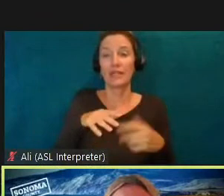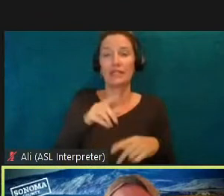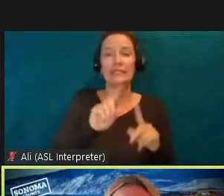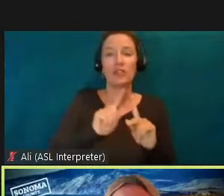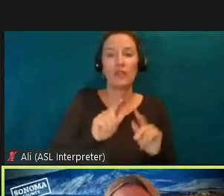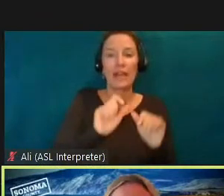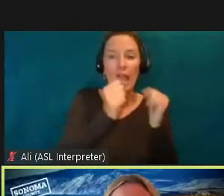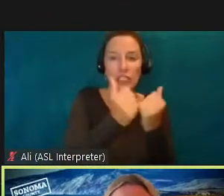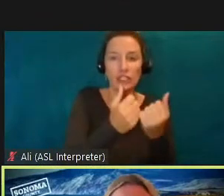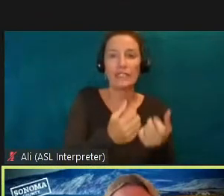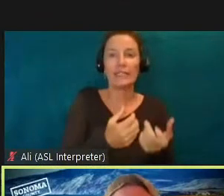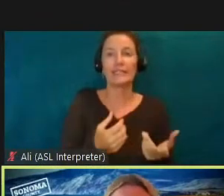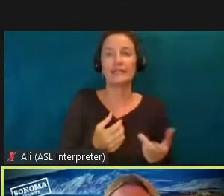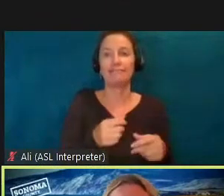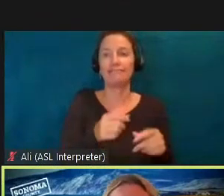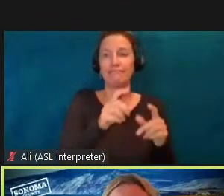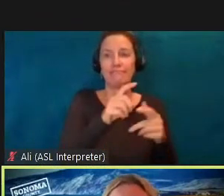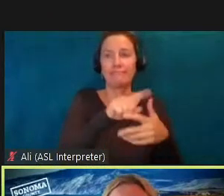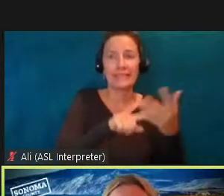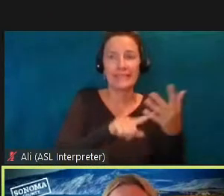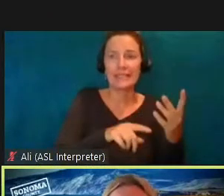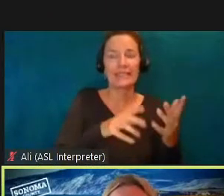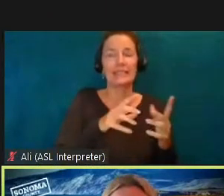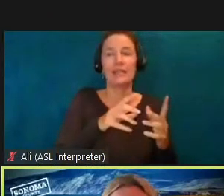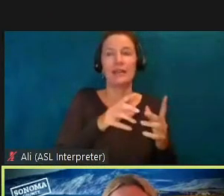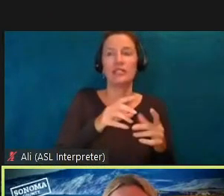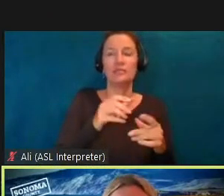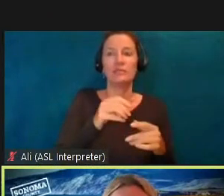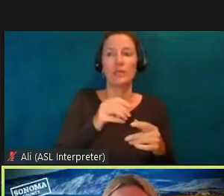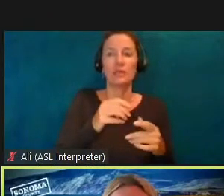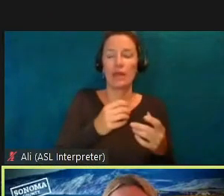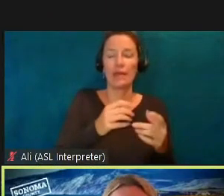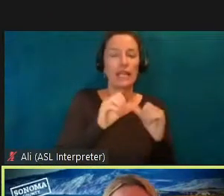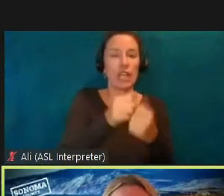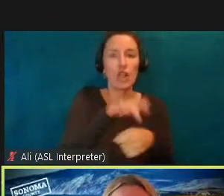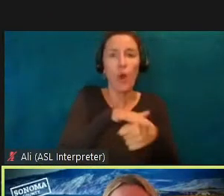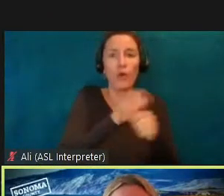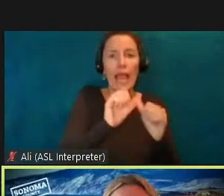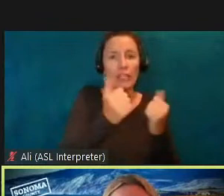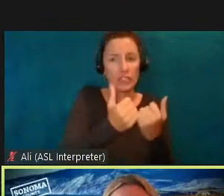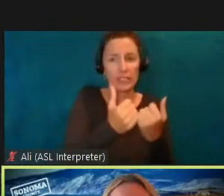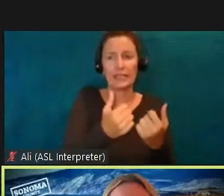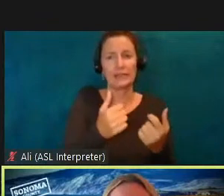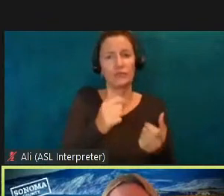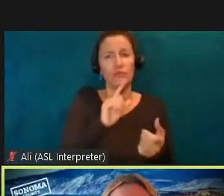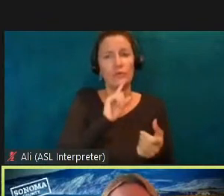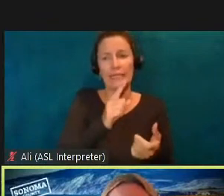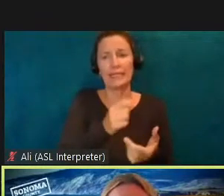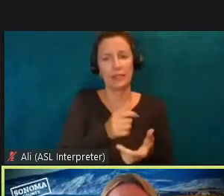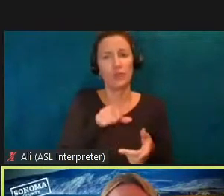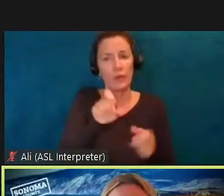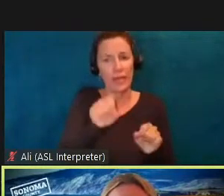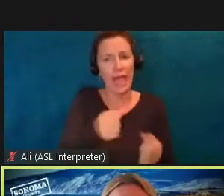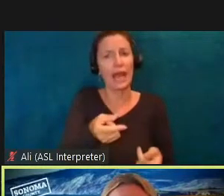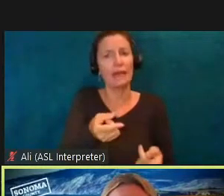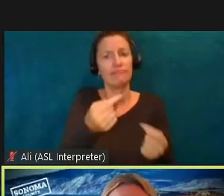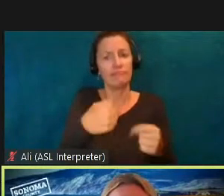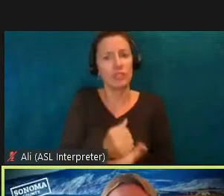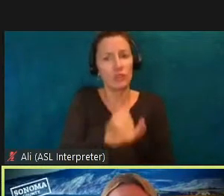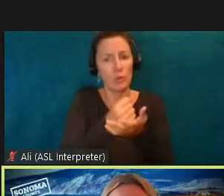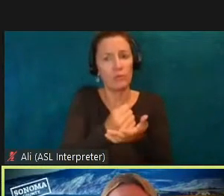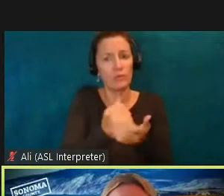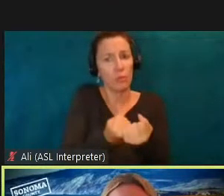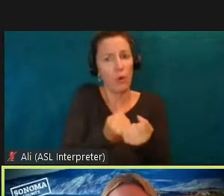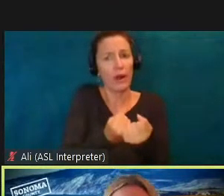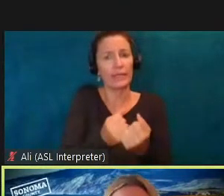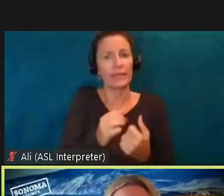Redwoods, Russian River Alliance. There are a lot of opportunities to support the community if you have grown to love the lower Russian River and the coast. But